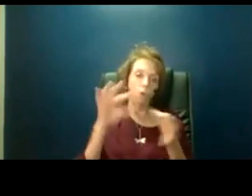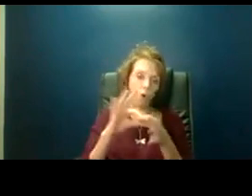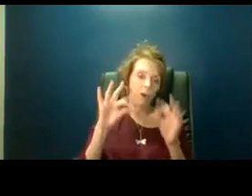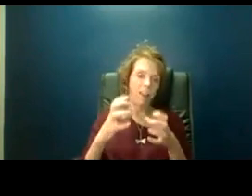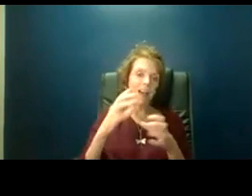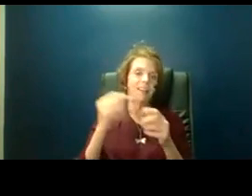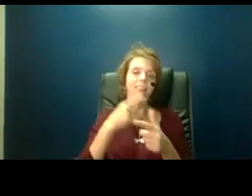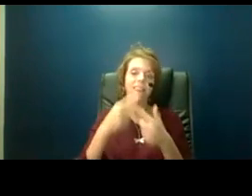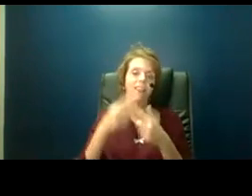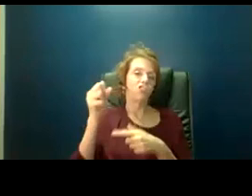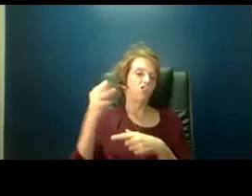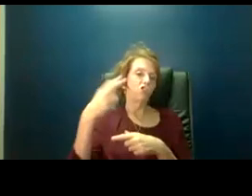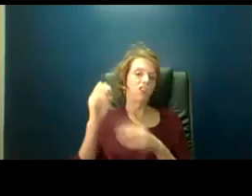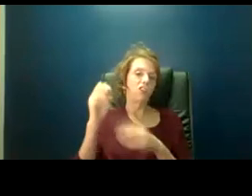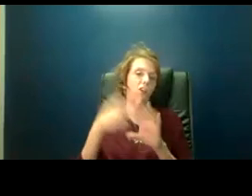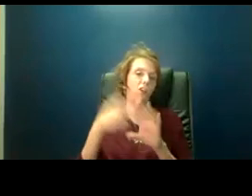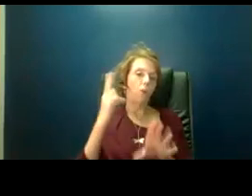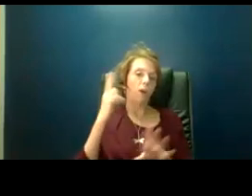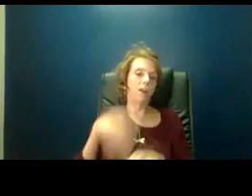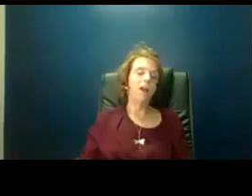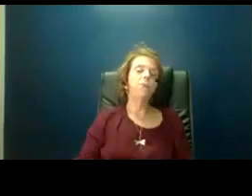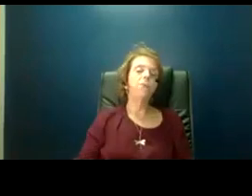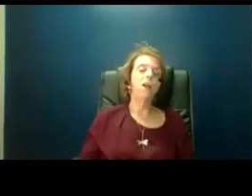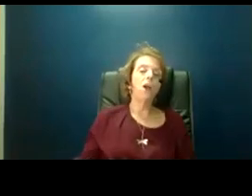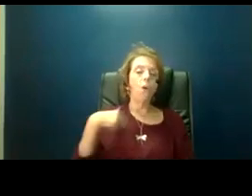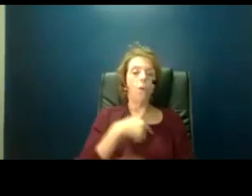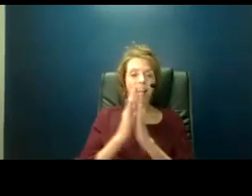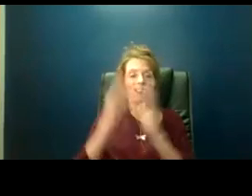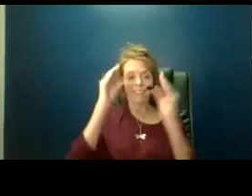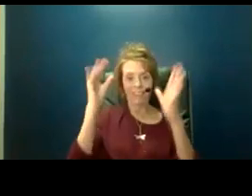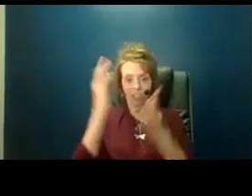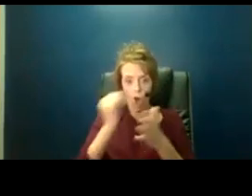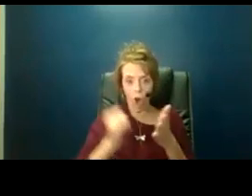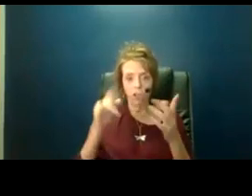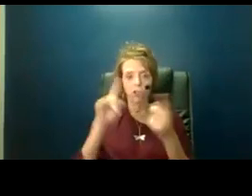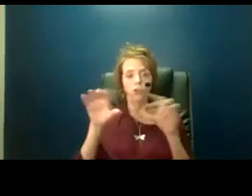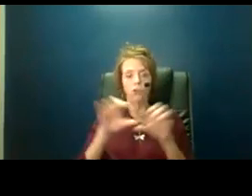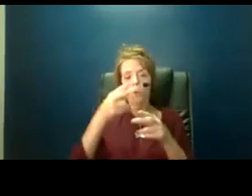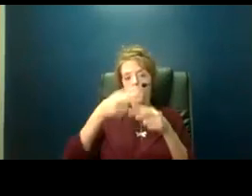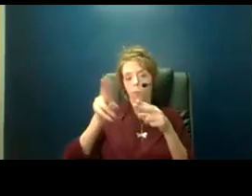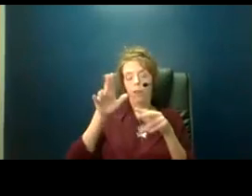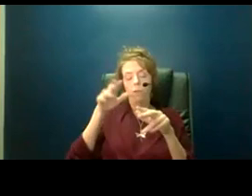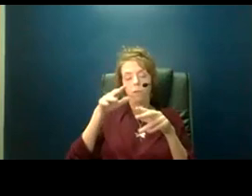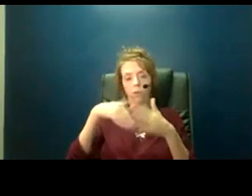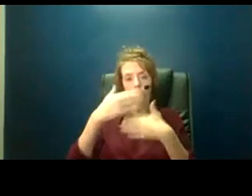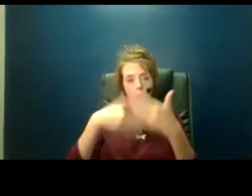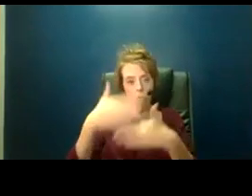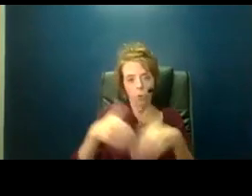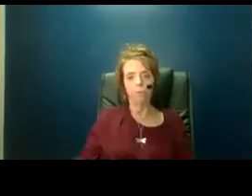quit. We had asked the teaching artist to do a brief walkthrough, and